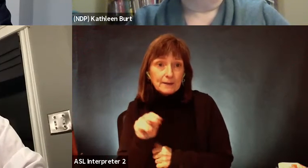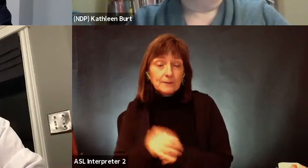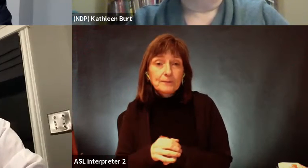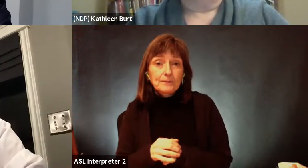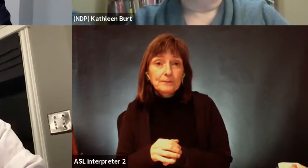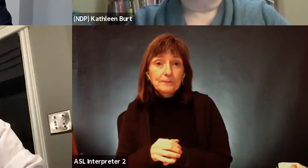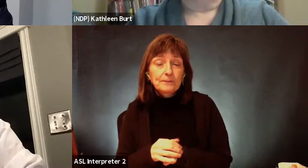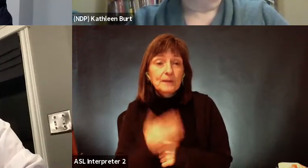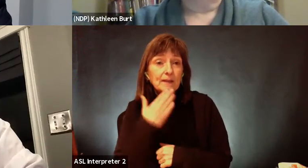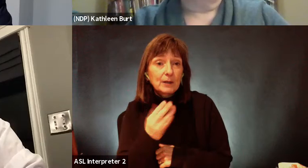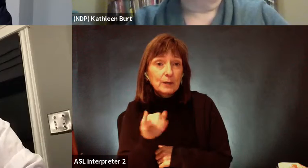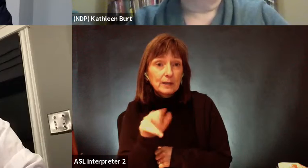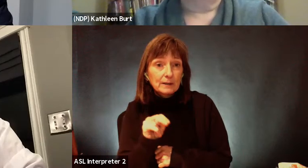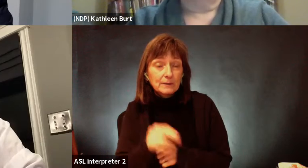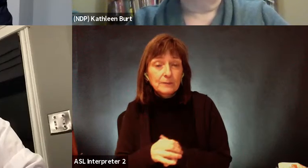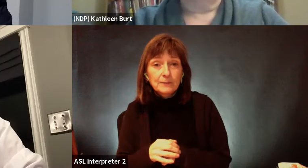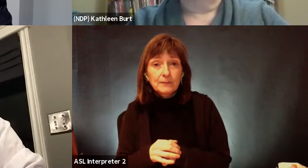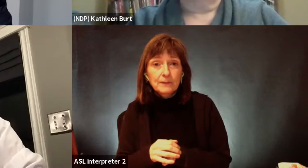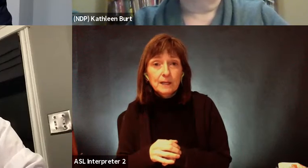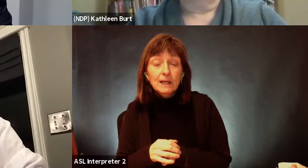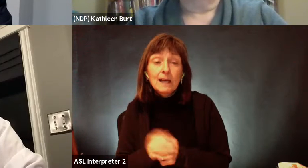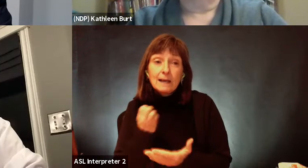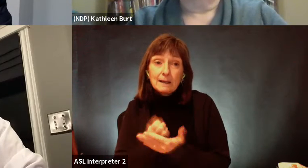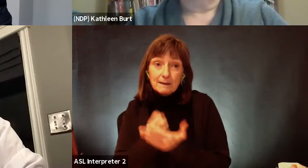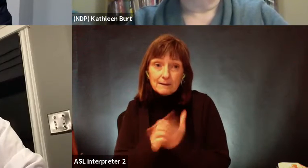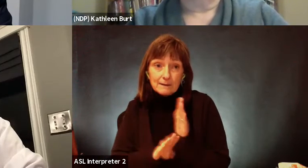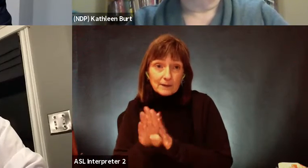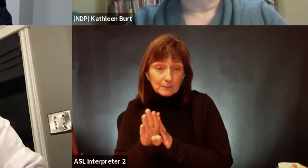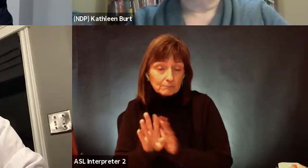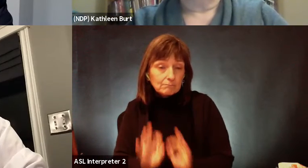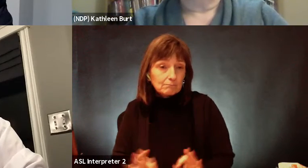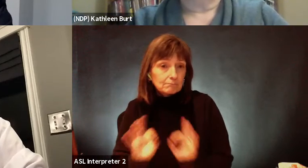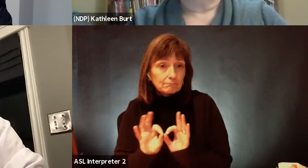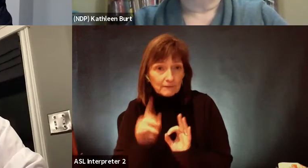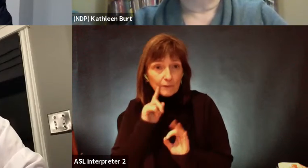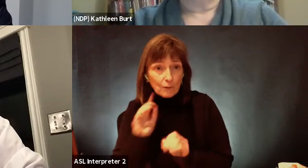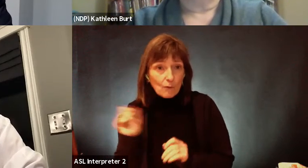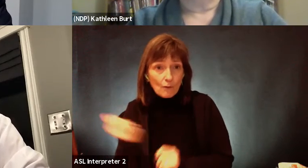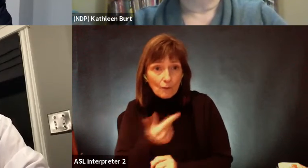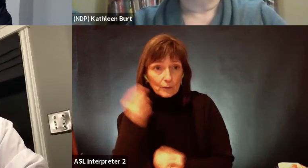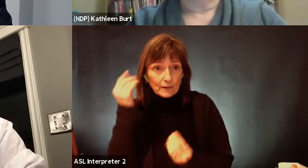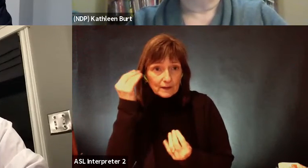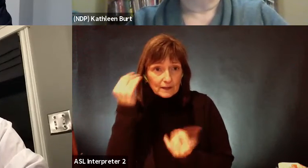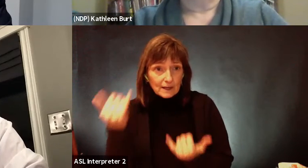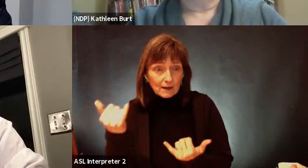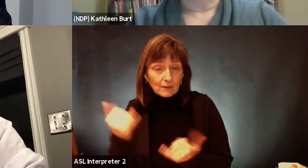Thank you, Ian. And obviously, economic development is very important to all of us. Through my whole career, I have